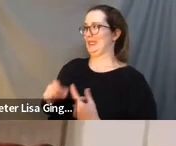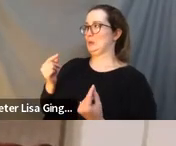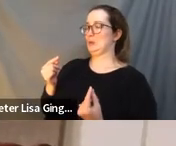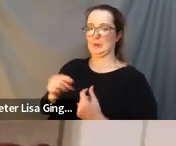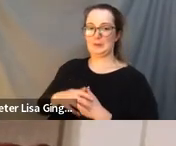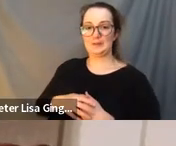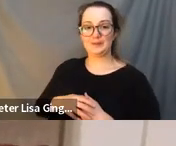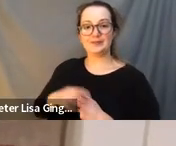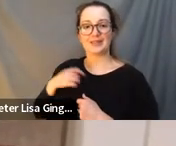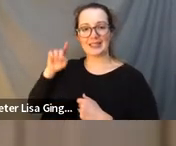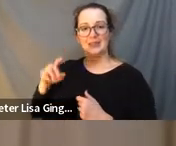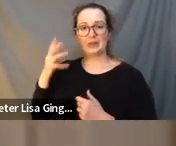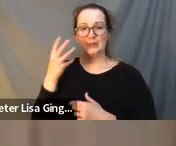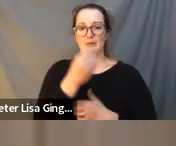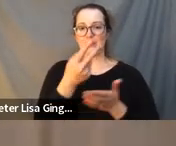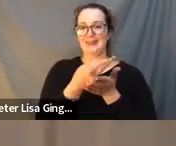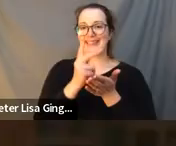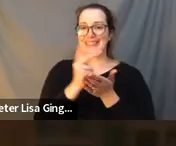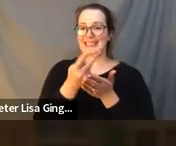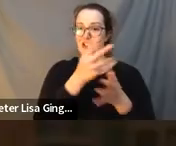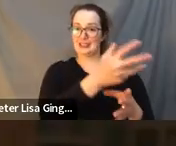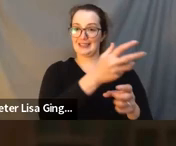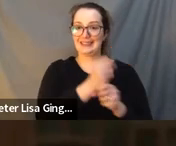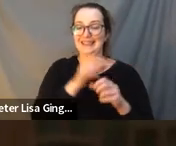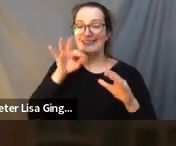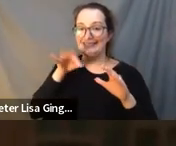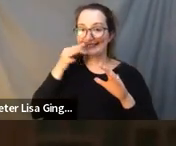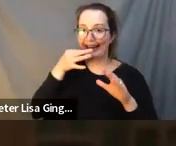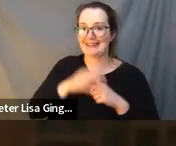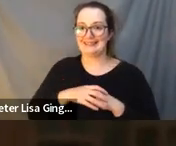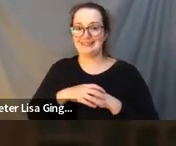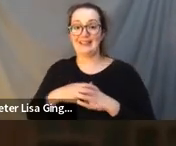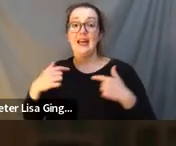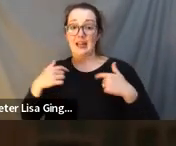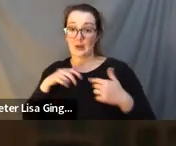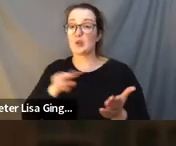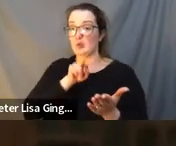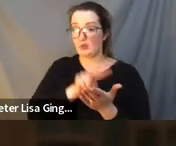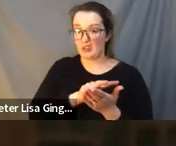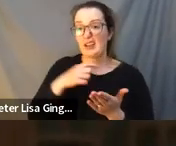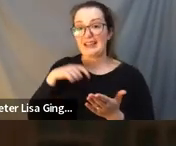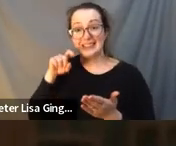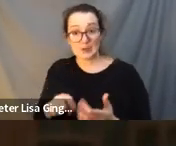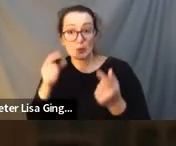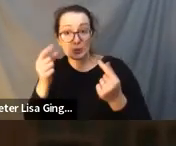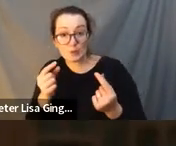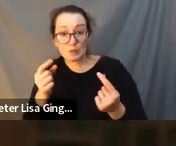I gotta go to the kitchen and get a snack. I was losing, so I needed to take things to the next level with a little